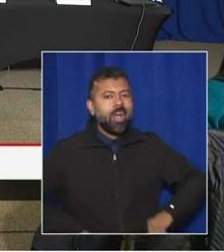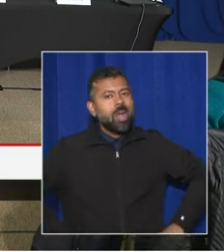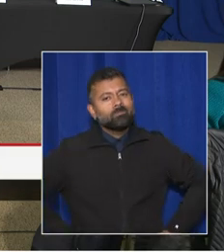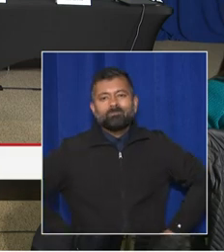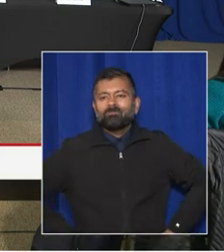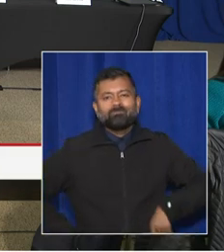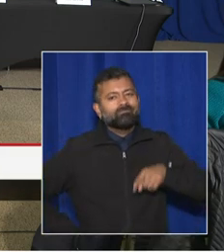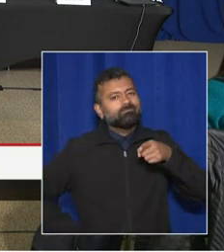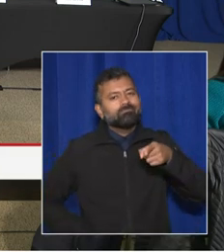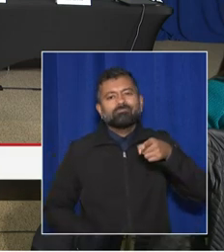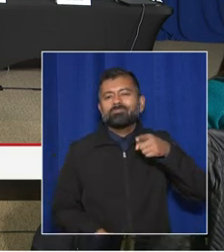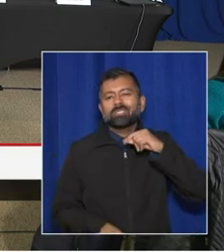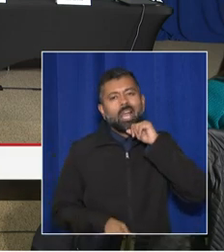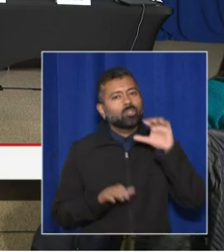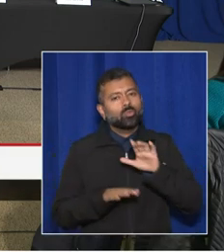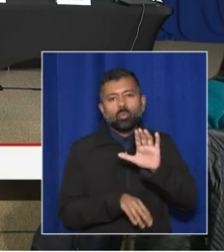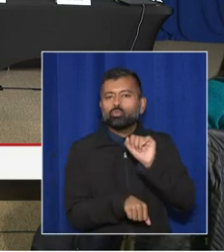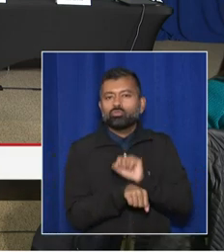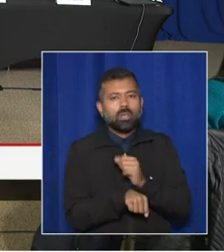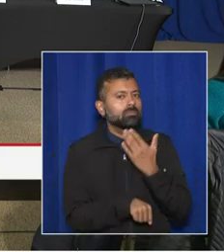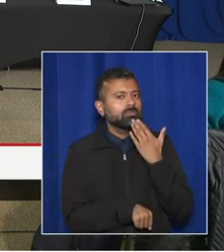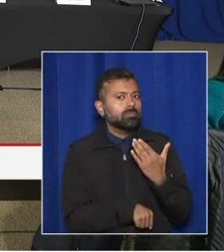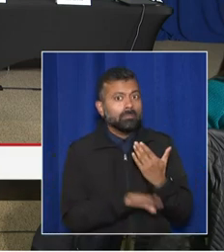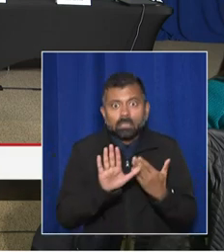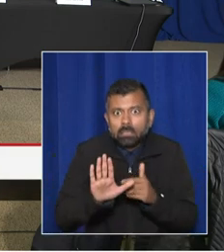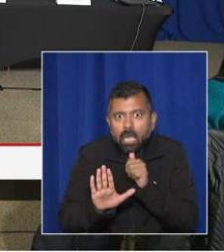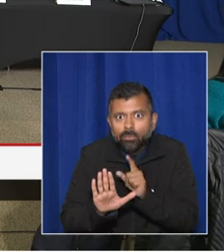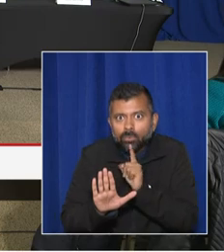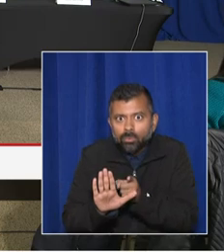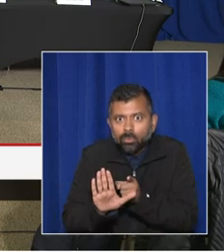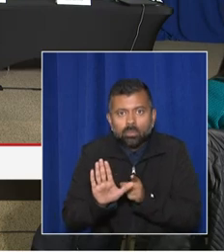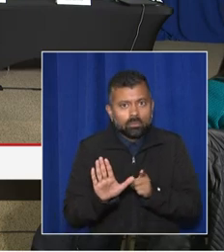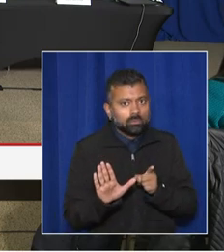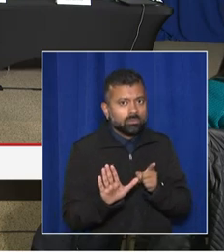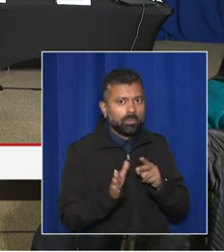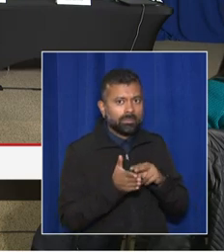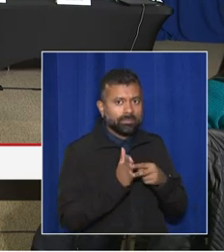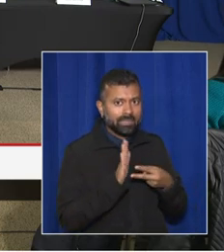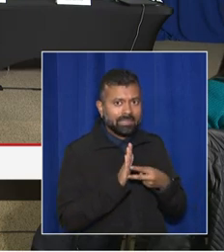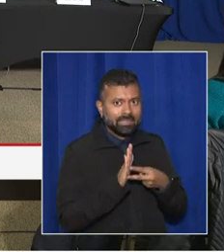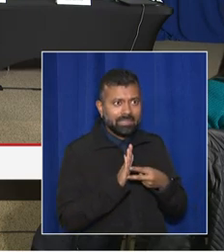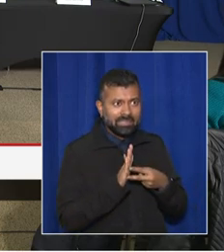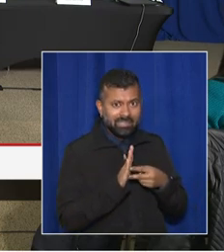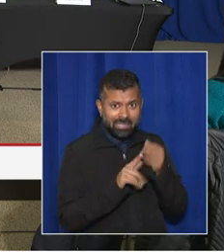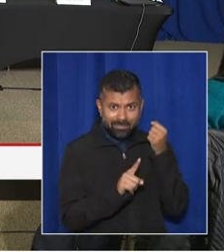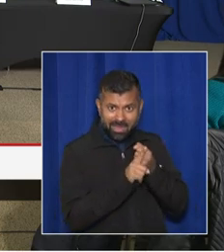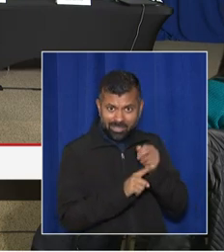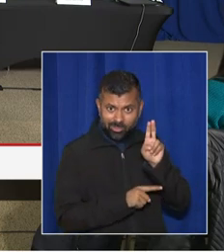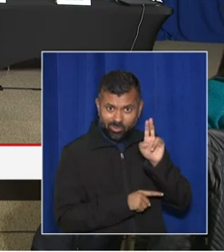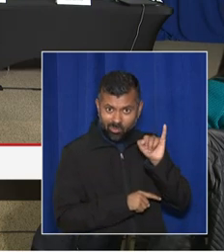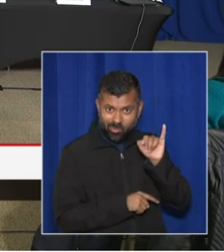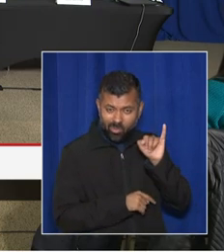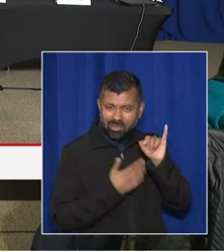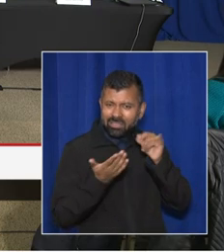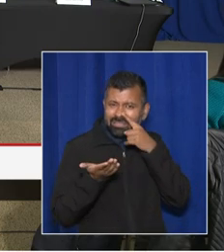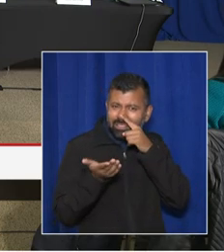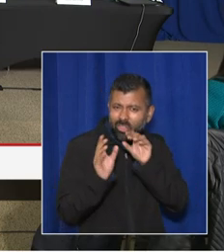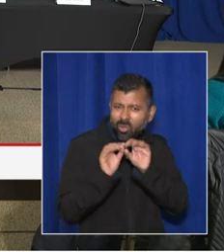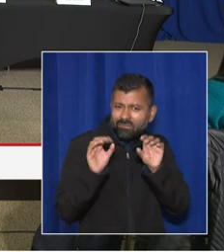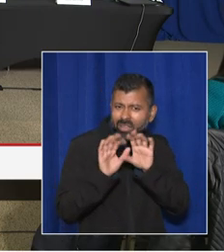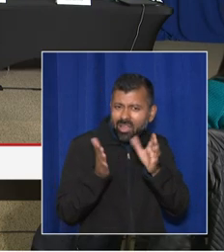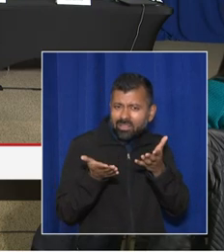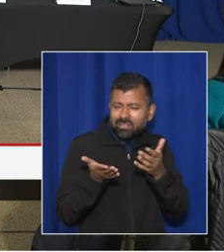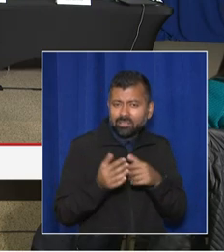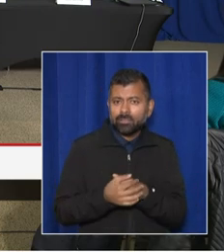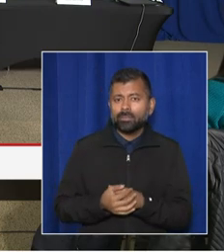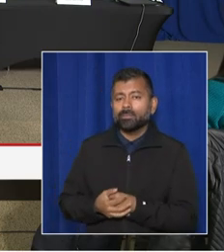whether people took the deferred resignation, if they would qualify. Do you have any more clarity on either of those situations? Yeah, so I think it's important